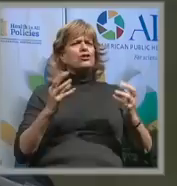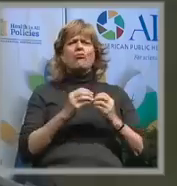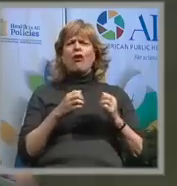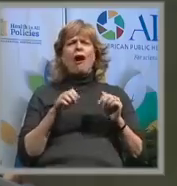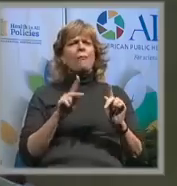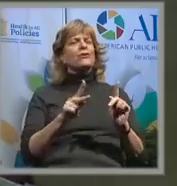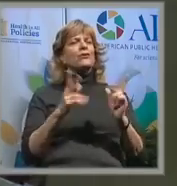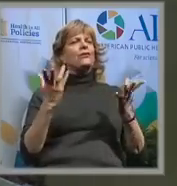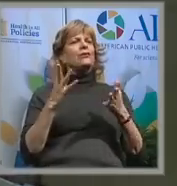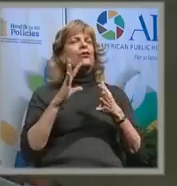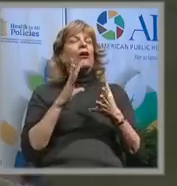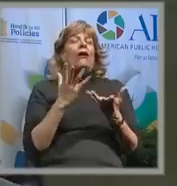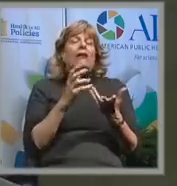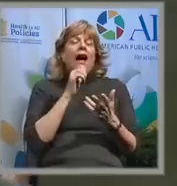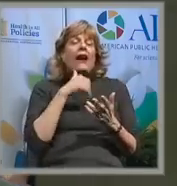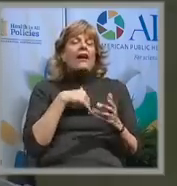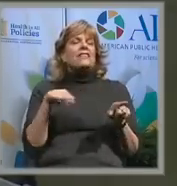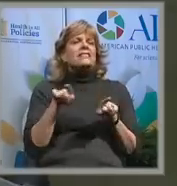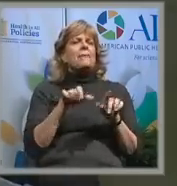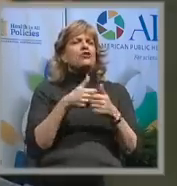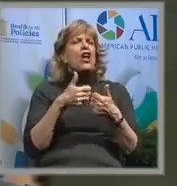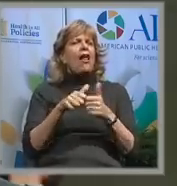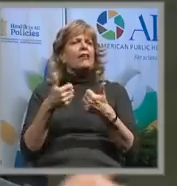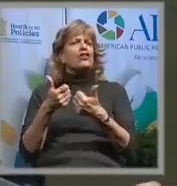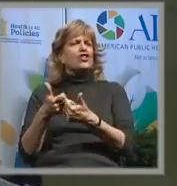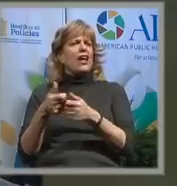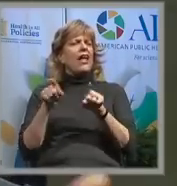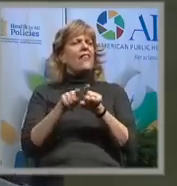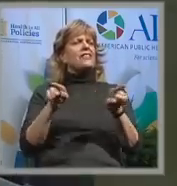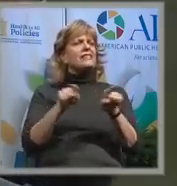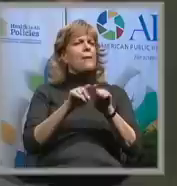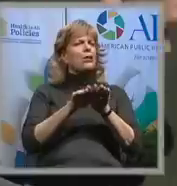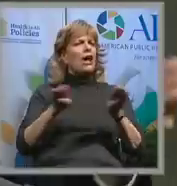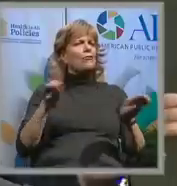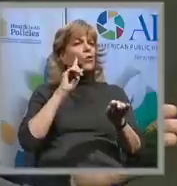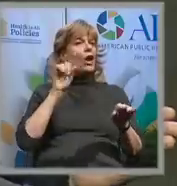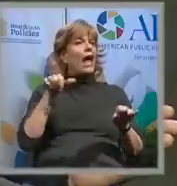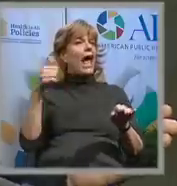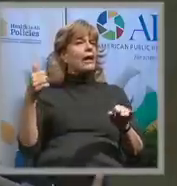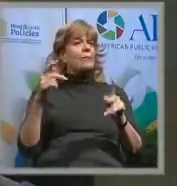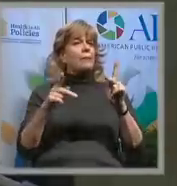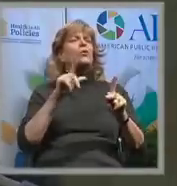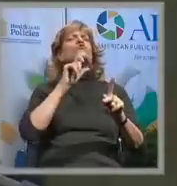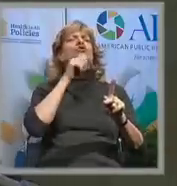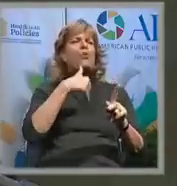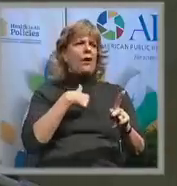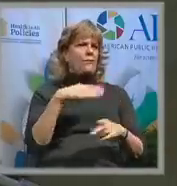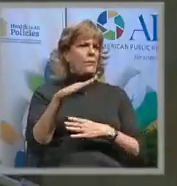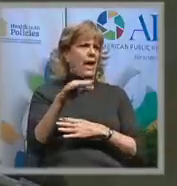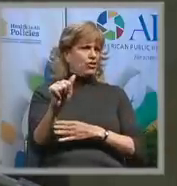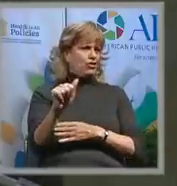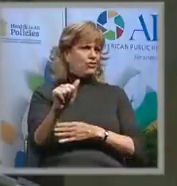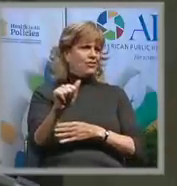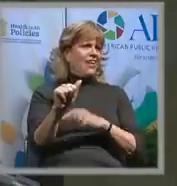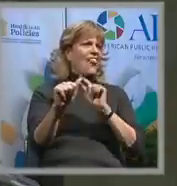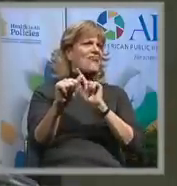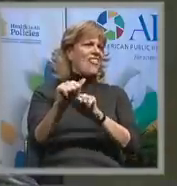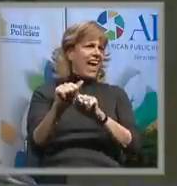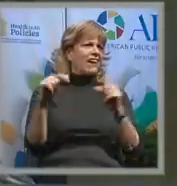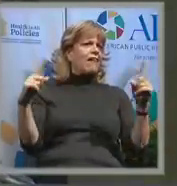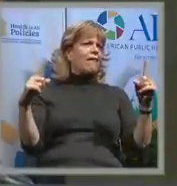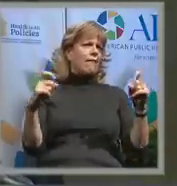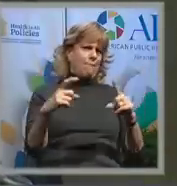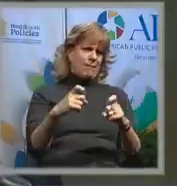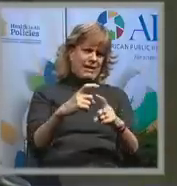opportunity in terms of not having the same challenges at the same level for any number of reasons. And that's the complicated